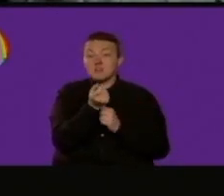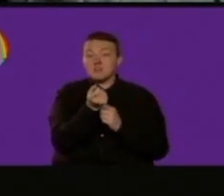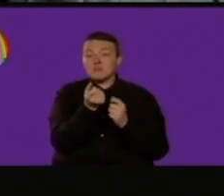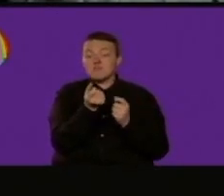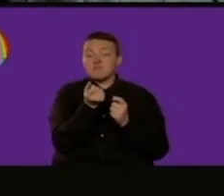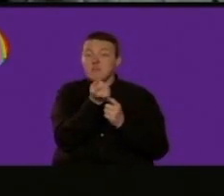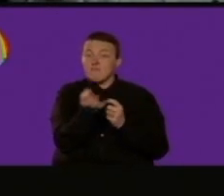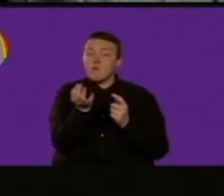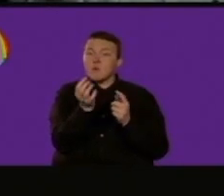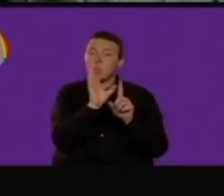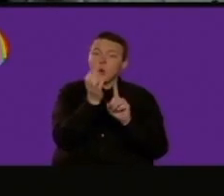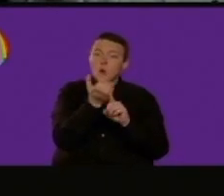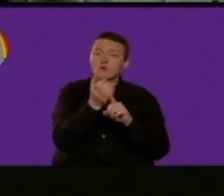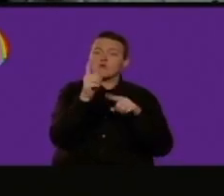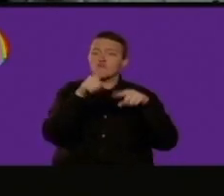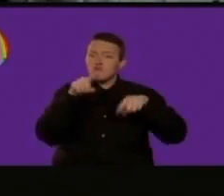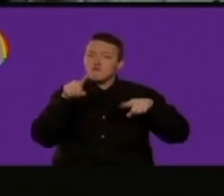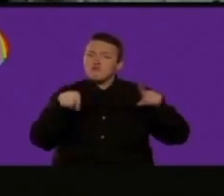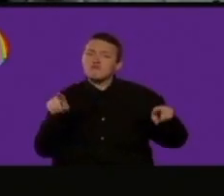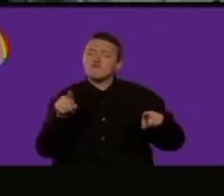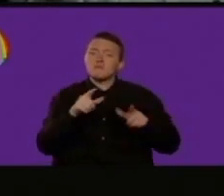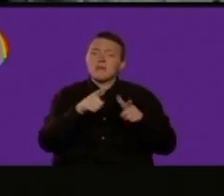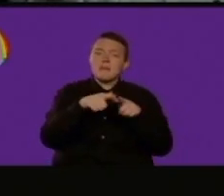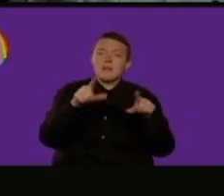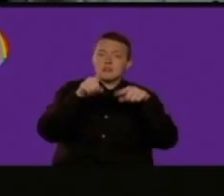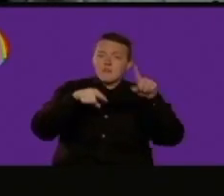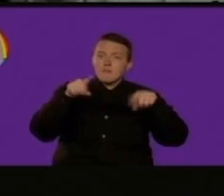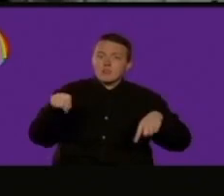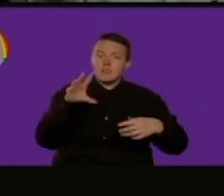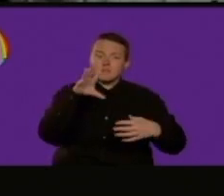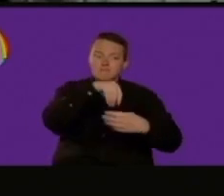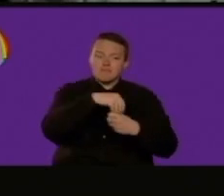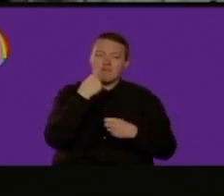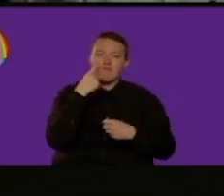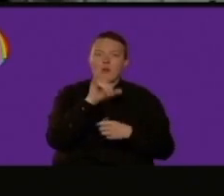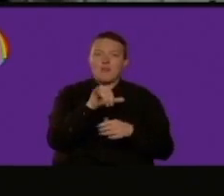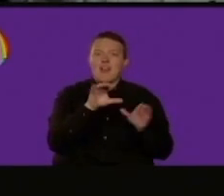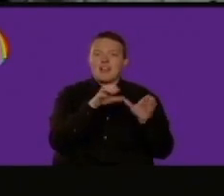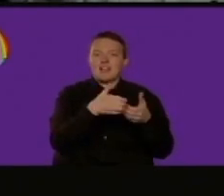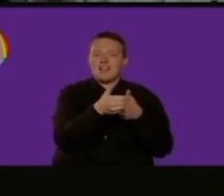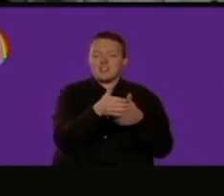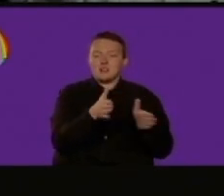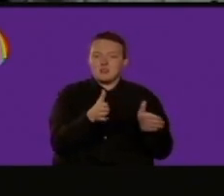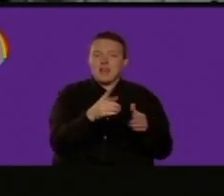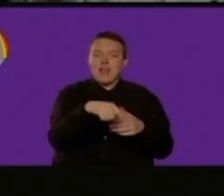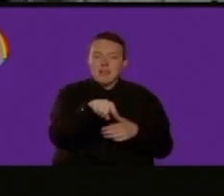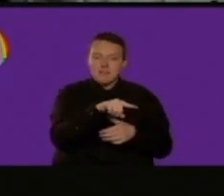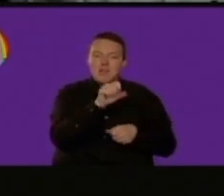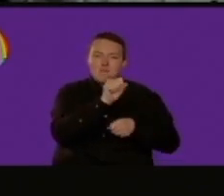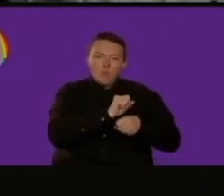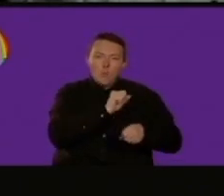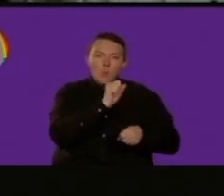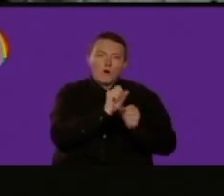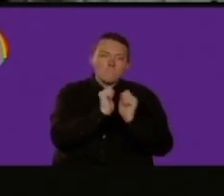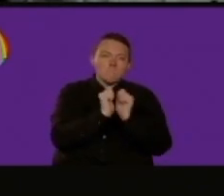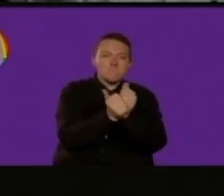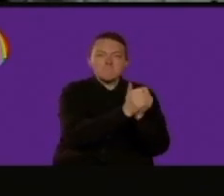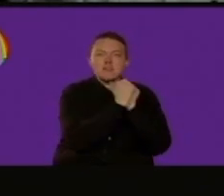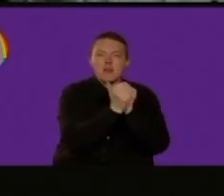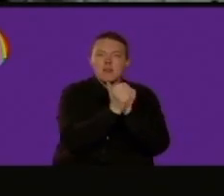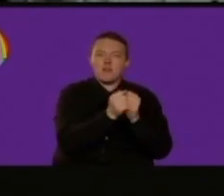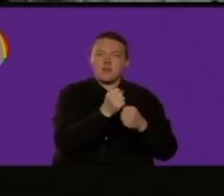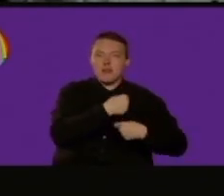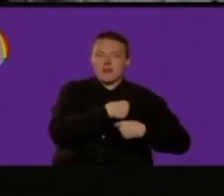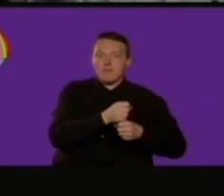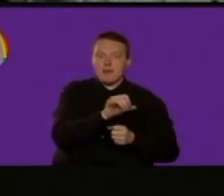Where this project these projects were from children in their last years of